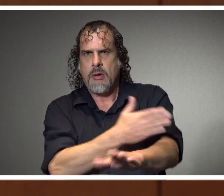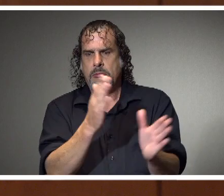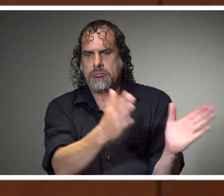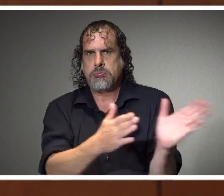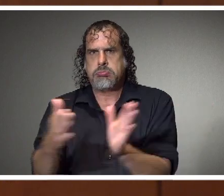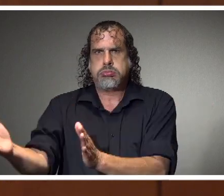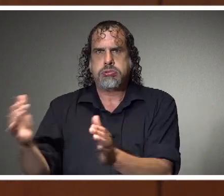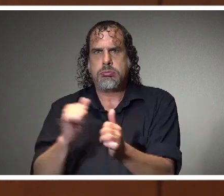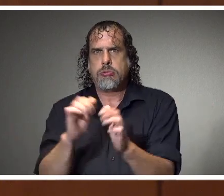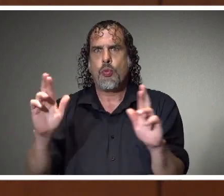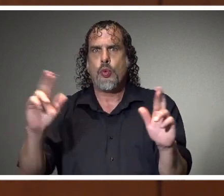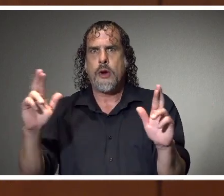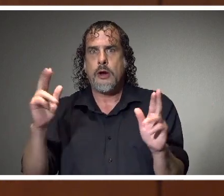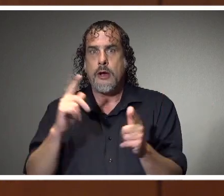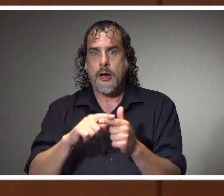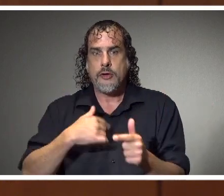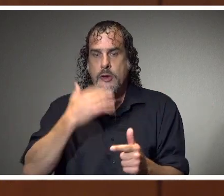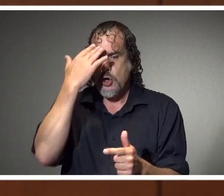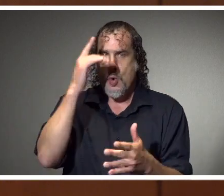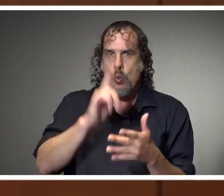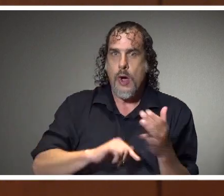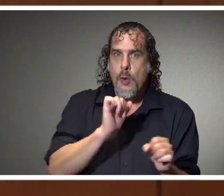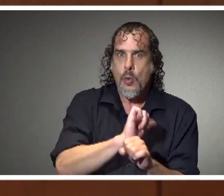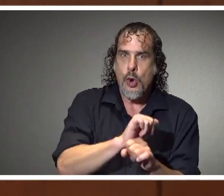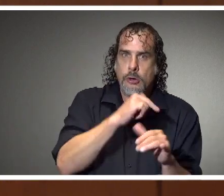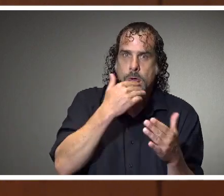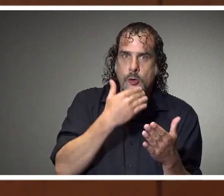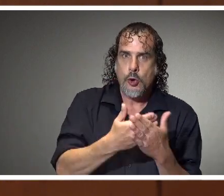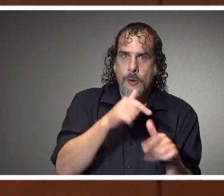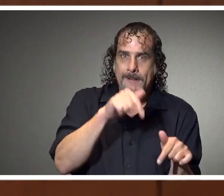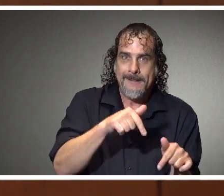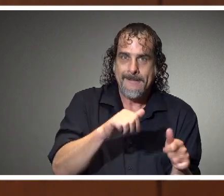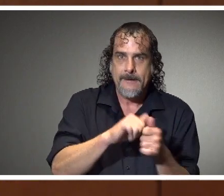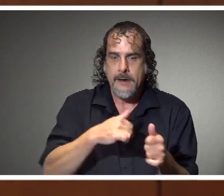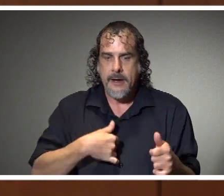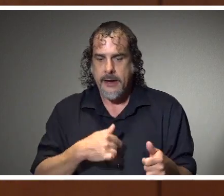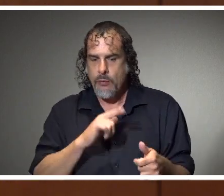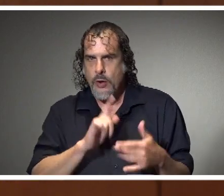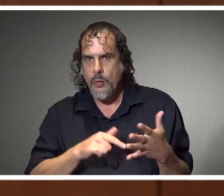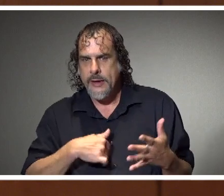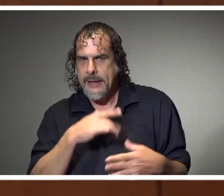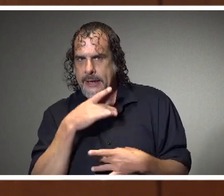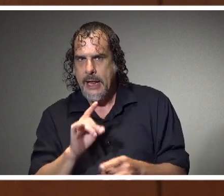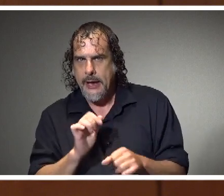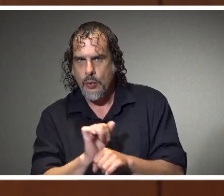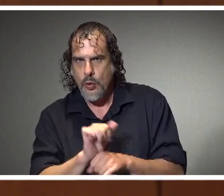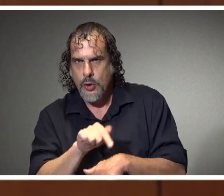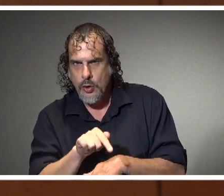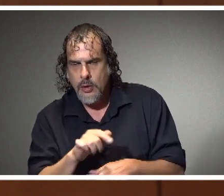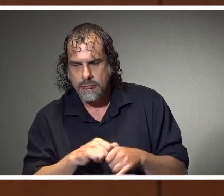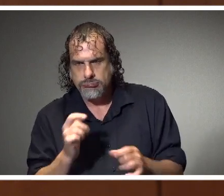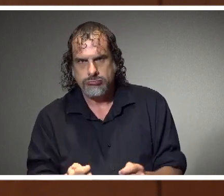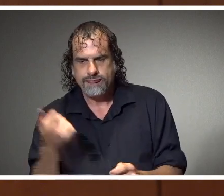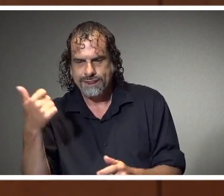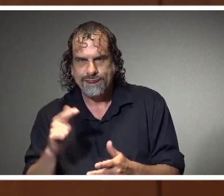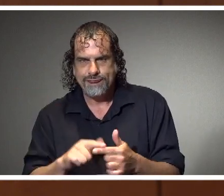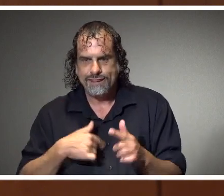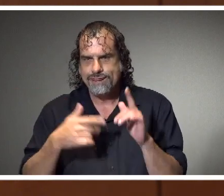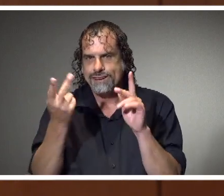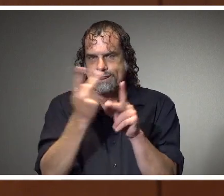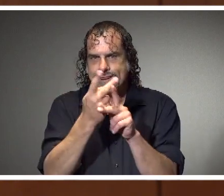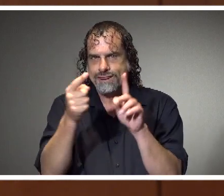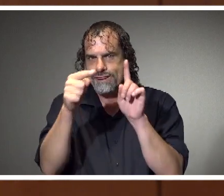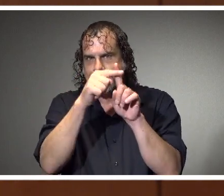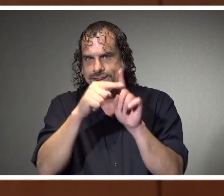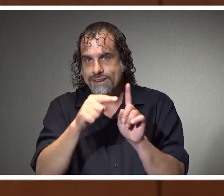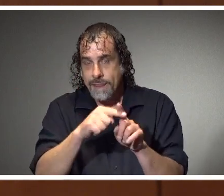in the spring, because we know what worked really well and what didn't work as well as we would have liked. And therefore, I think we're going to have